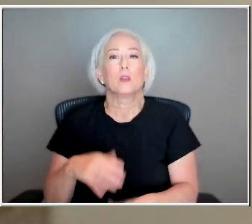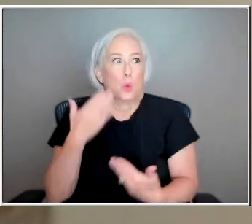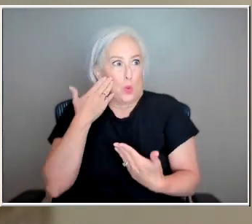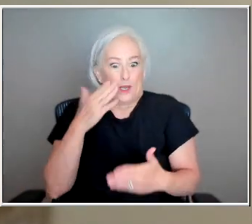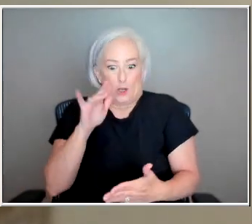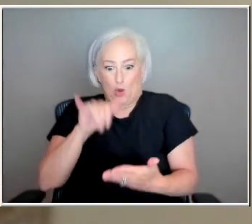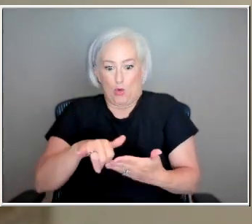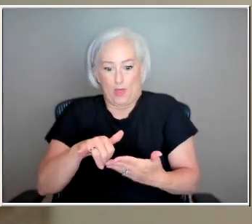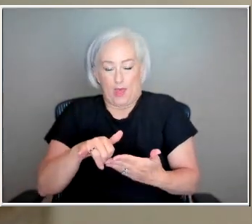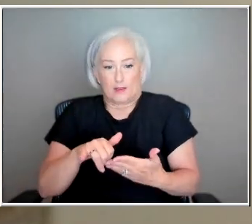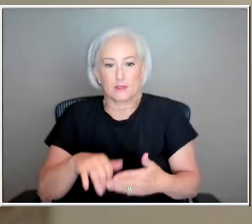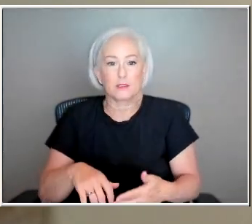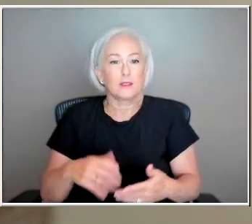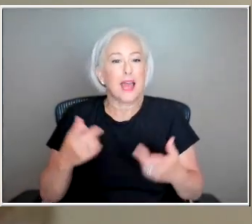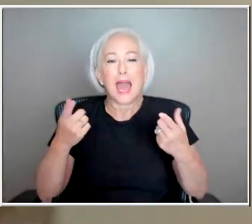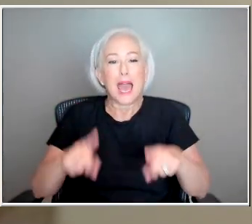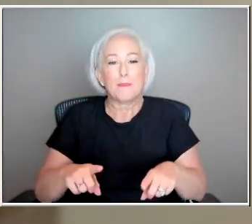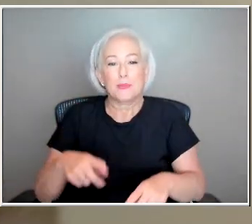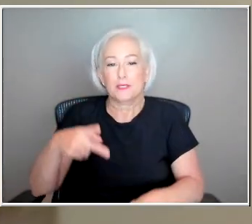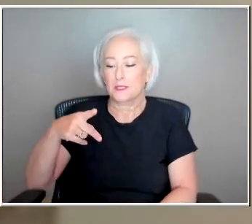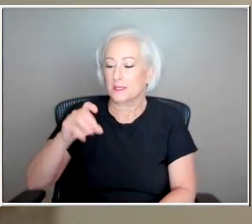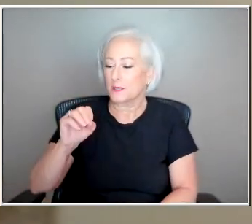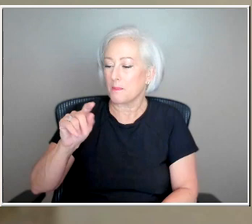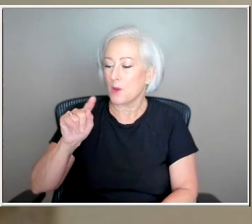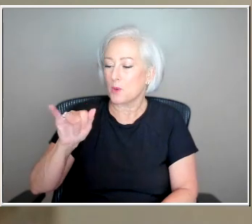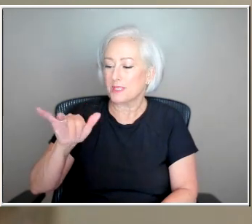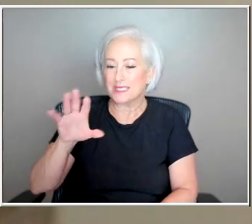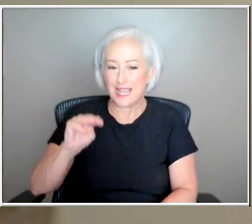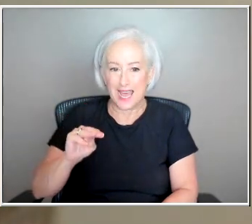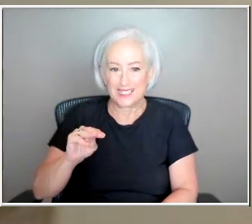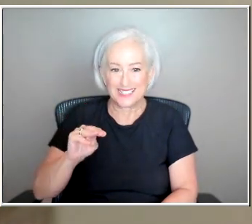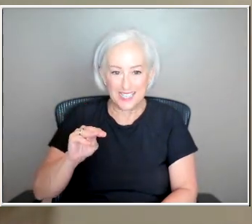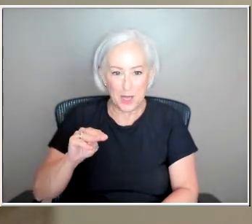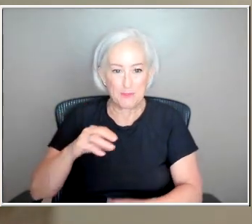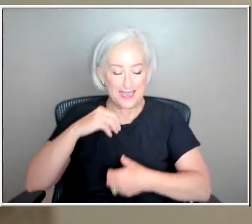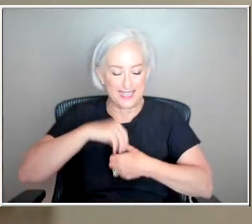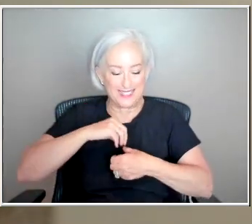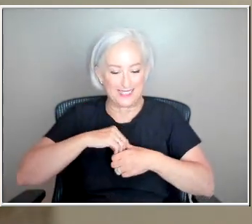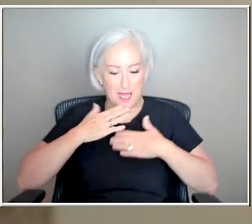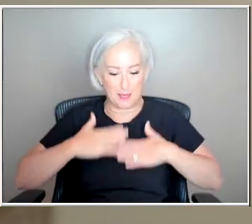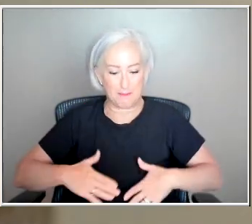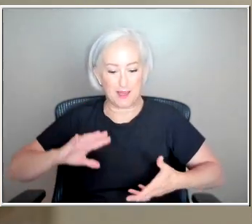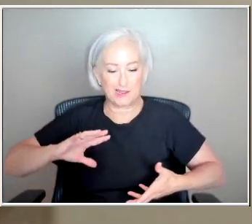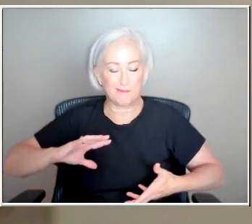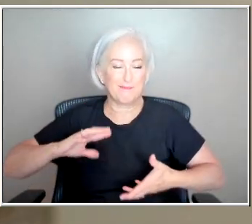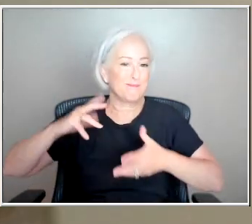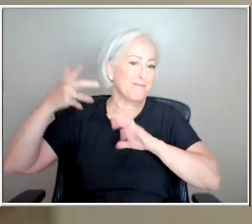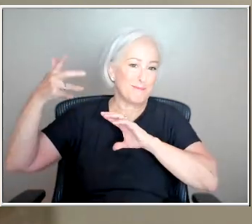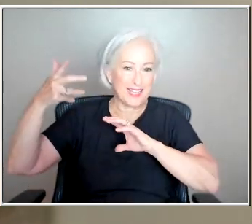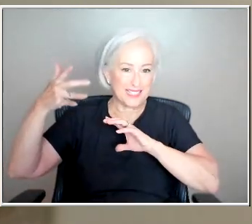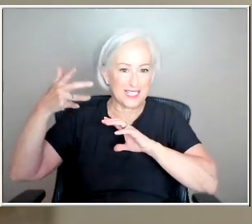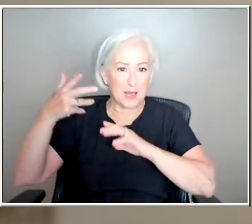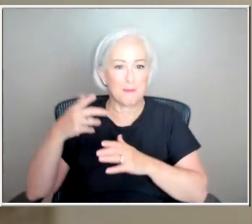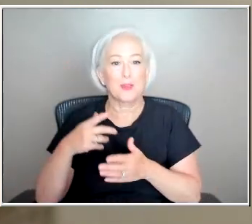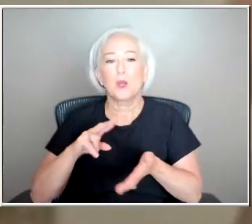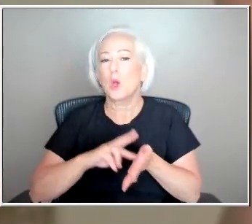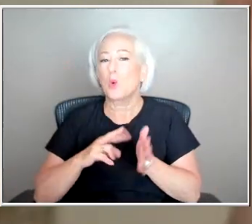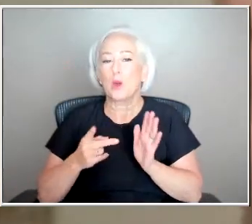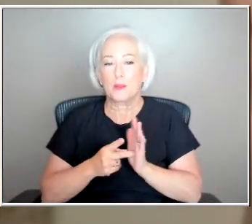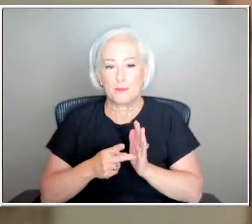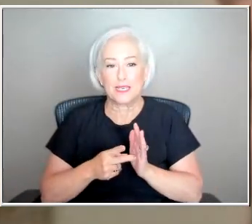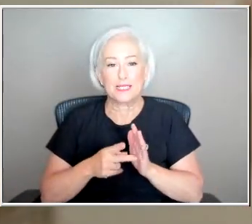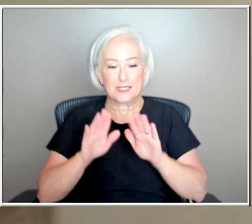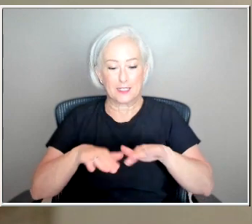kind of messes up the potassium pump. I'm not a scientist, so I can't really tell you what all that means. But what it does in the kids is they start to have these, what they